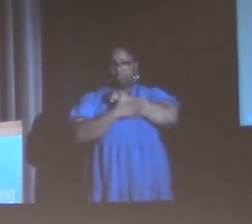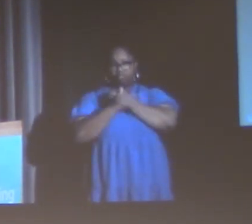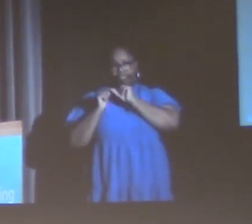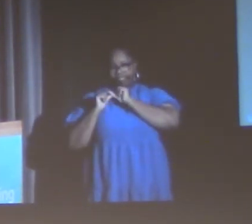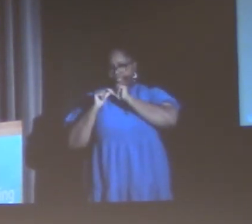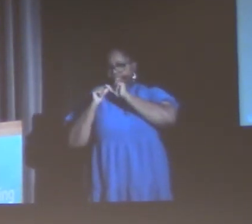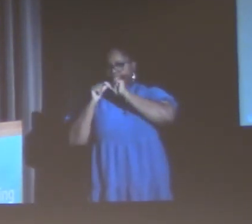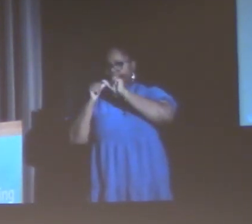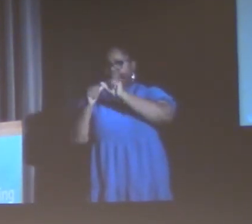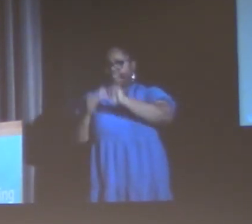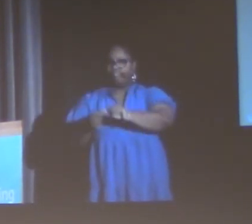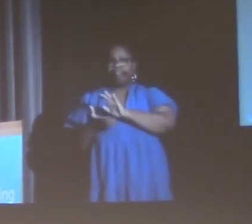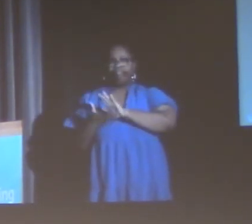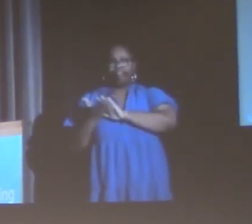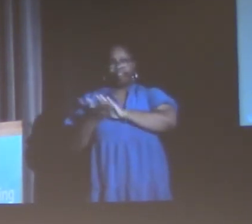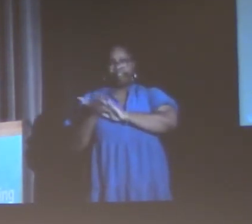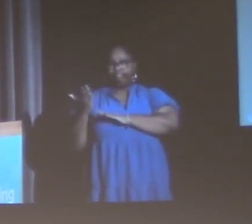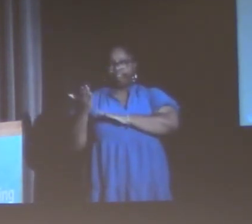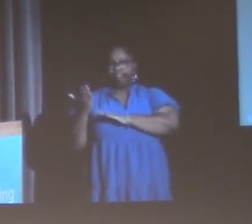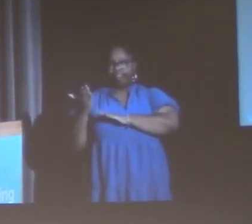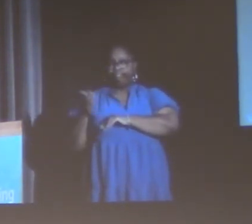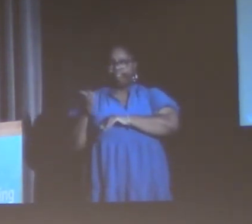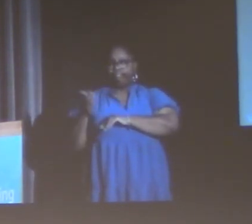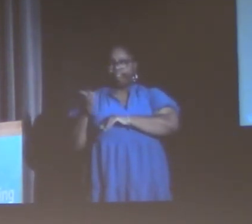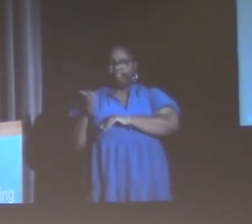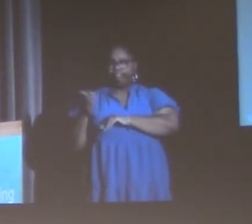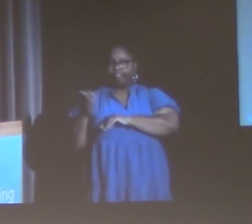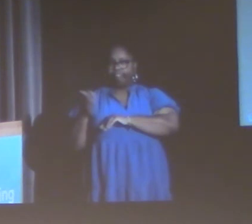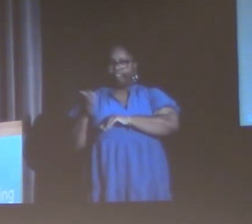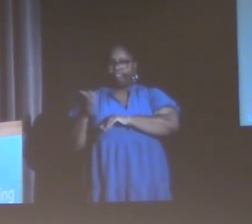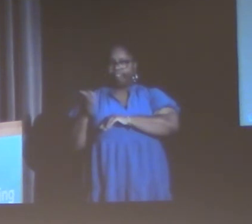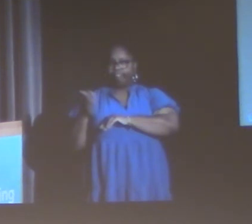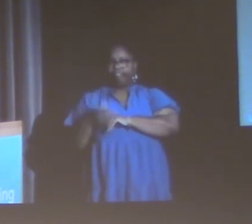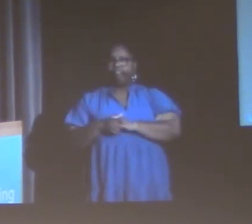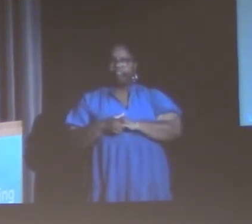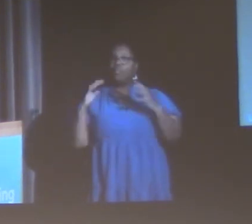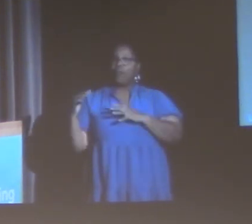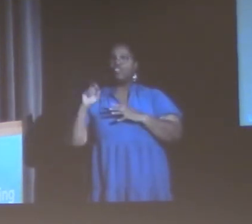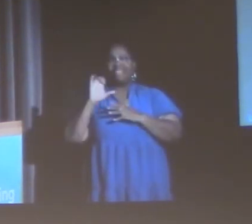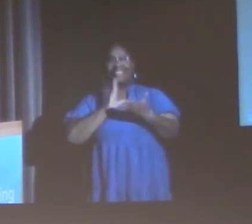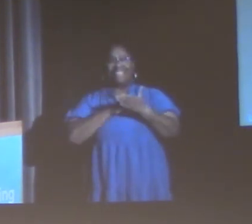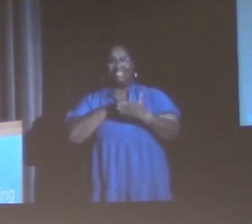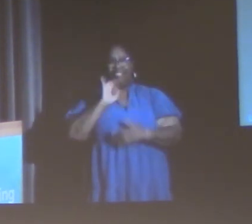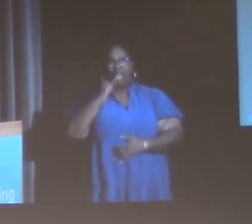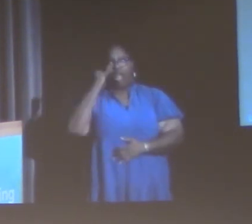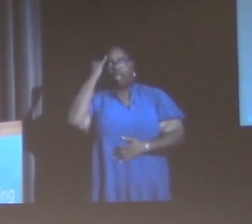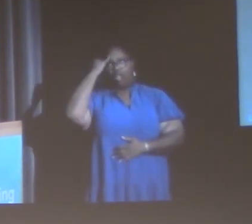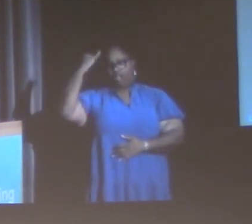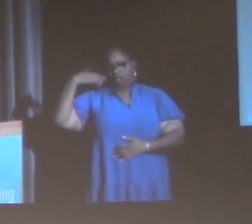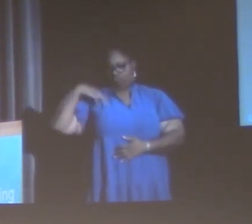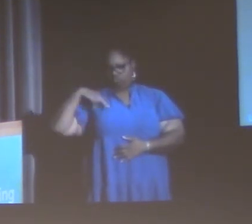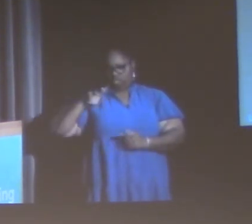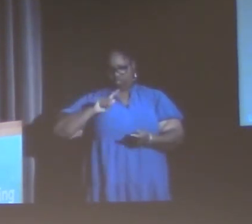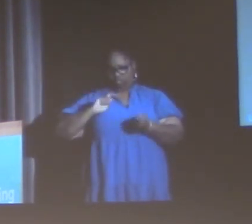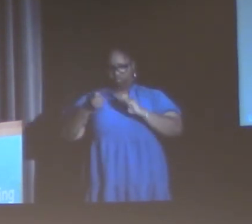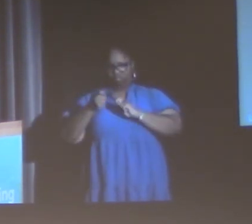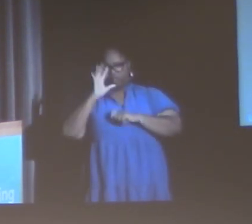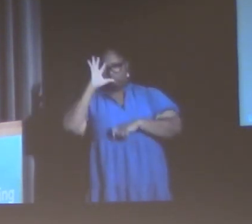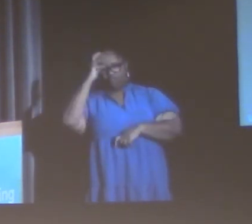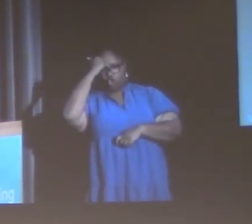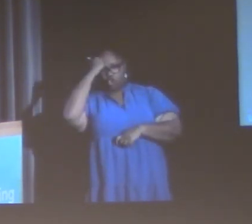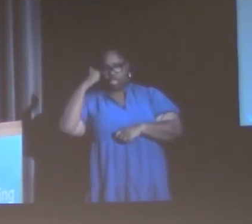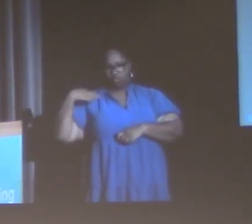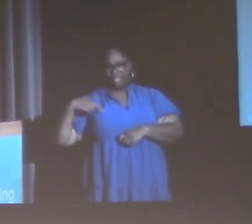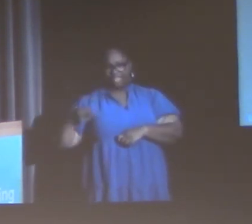I think the war, it should be against the ideology. So the ideology is problematic.